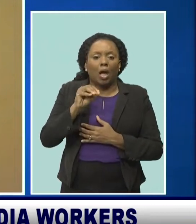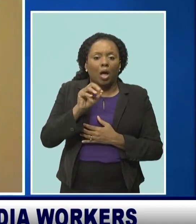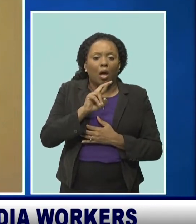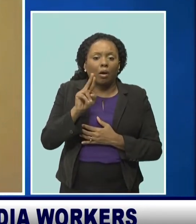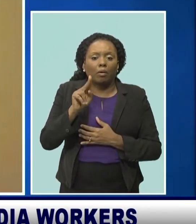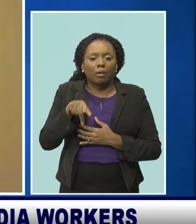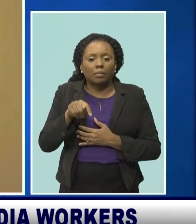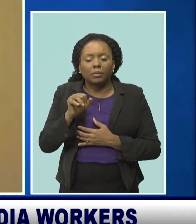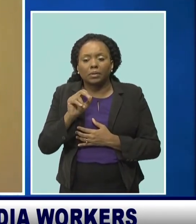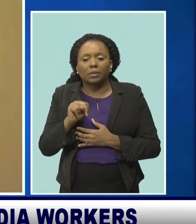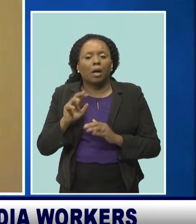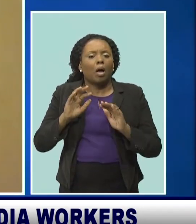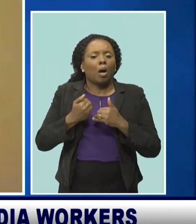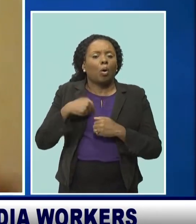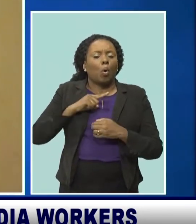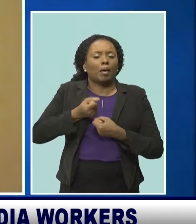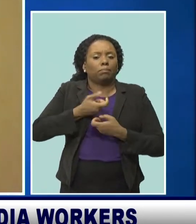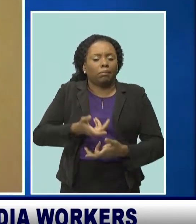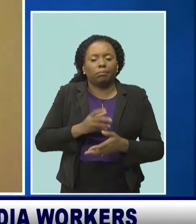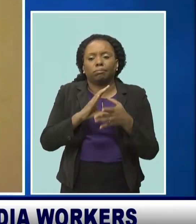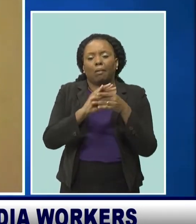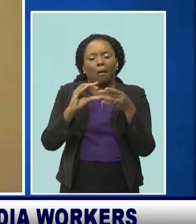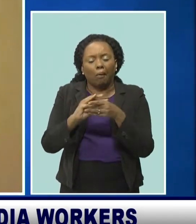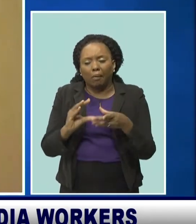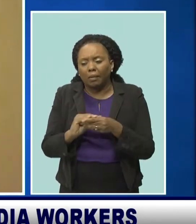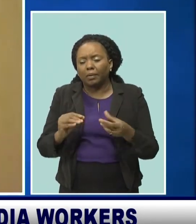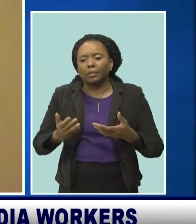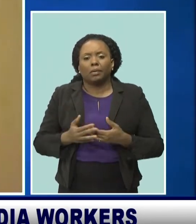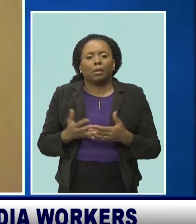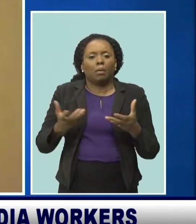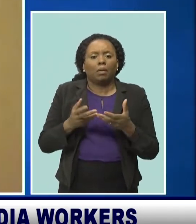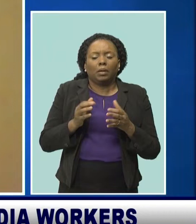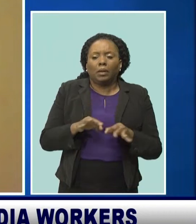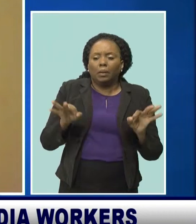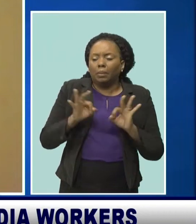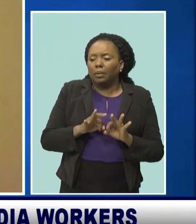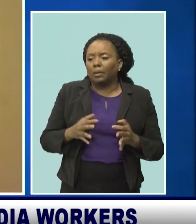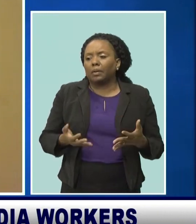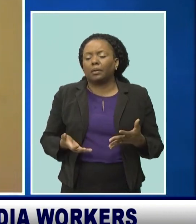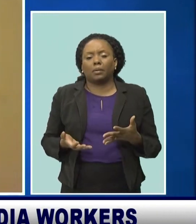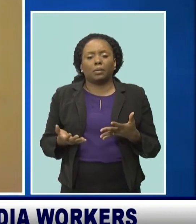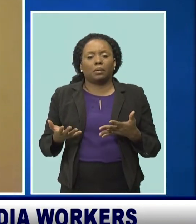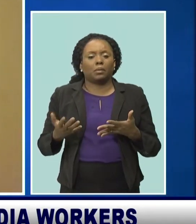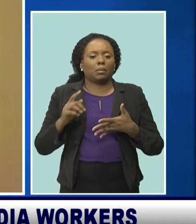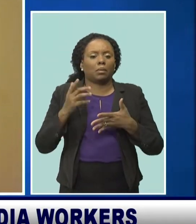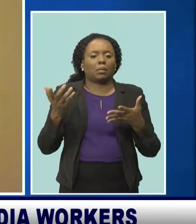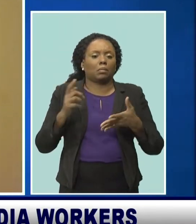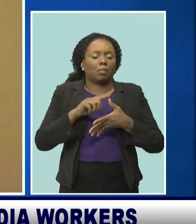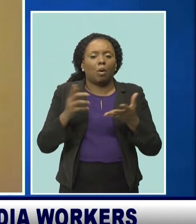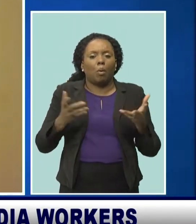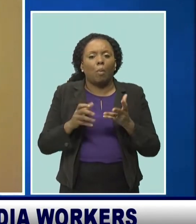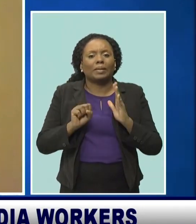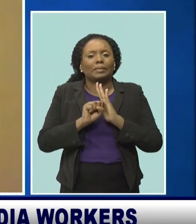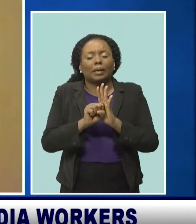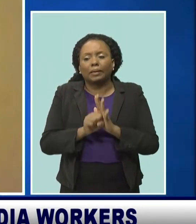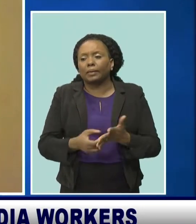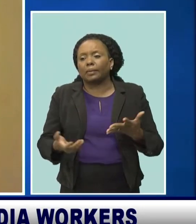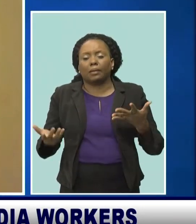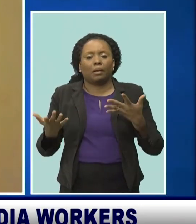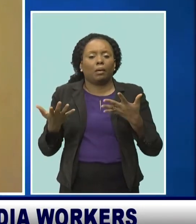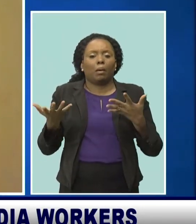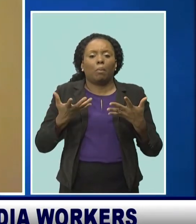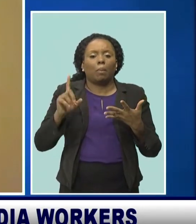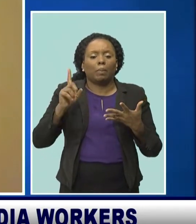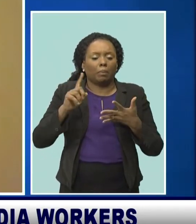these things, and some of the things that you need to look for, the signs and the nuances involved in corruption.